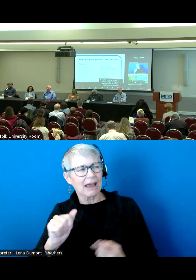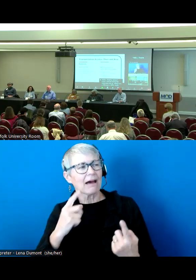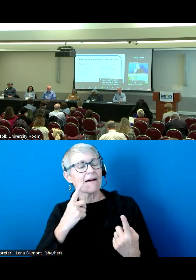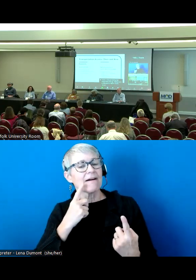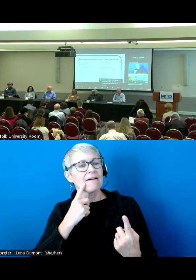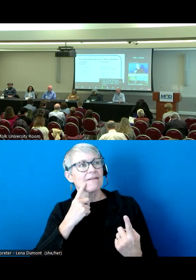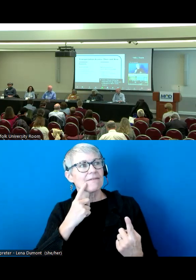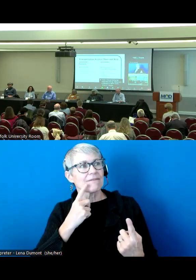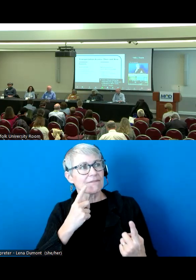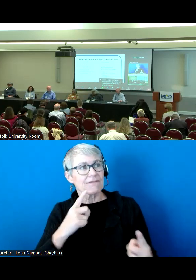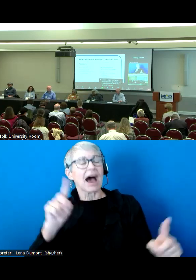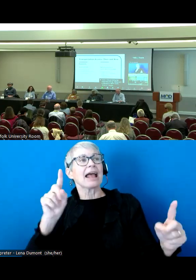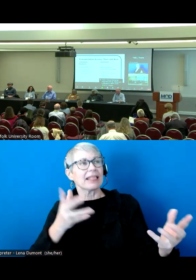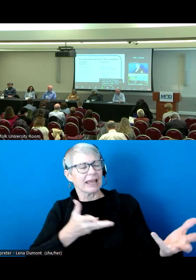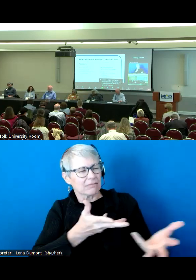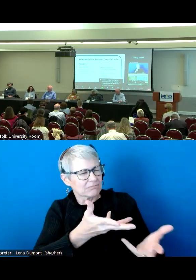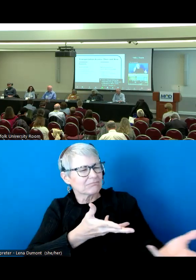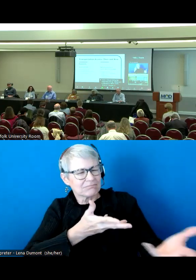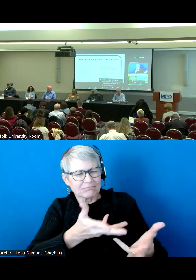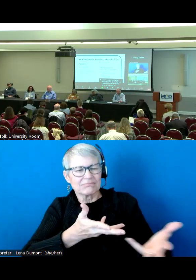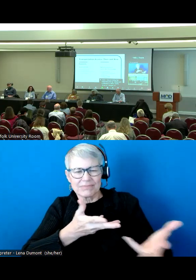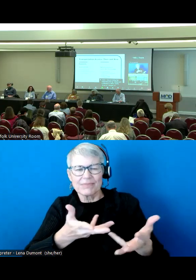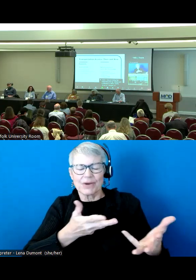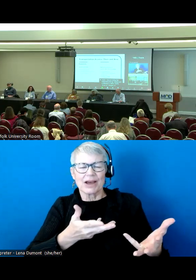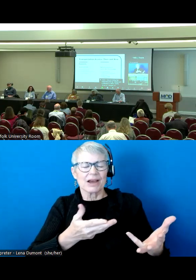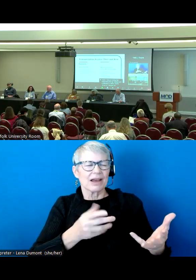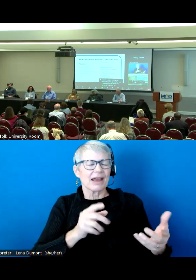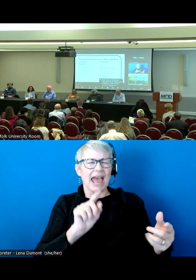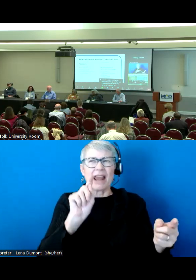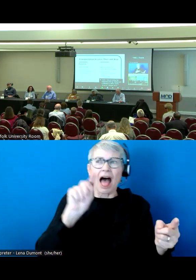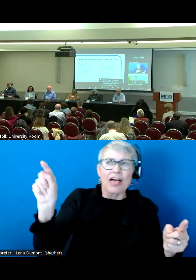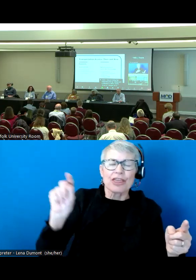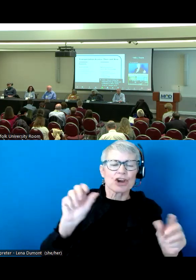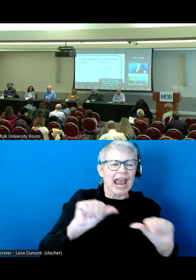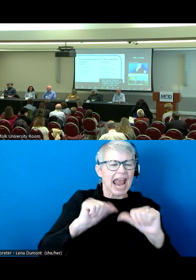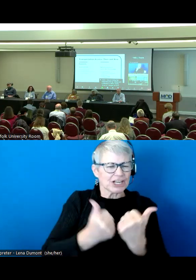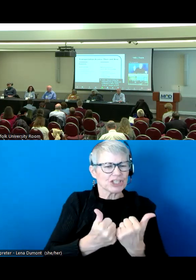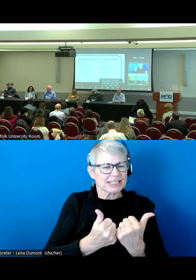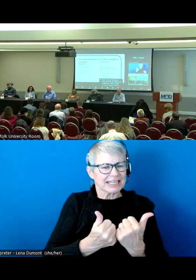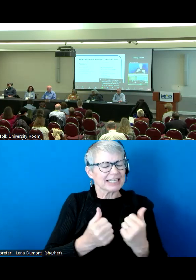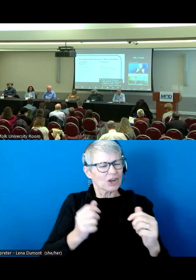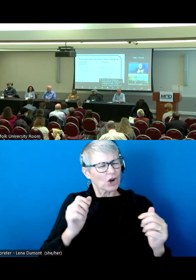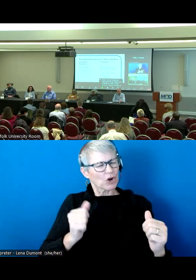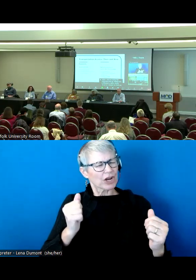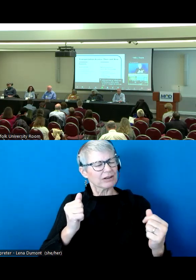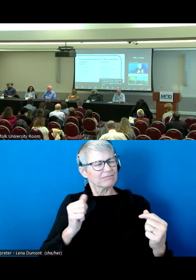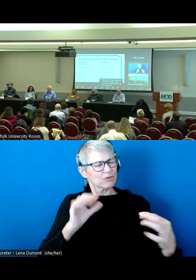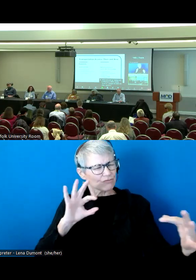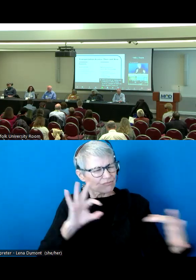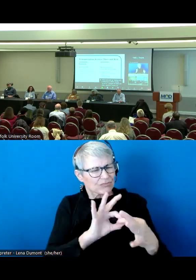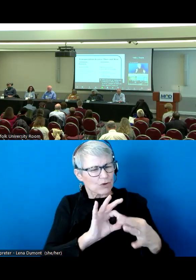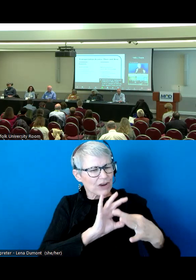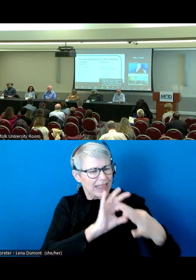the MAB and other regulatory bodies. And that was just based on sort of personal relationship